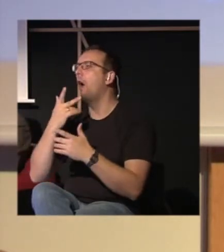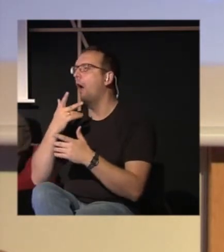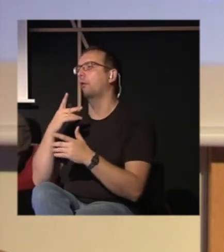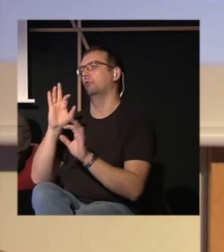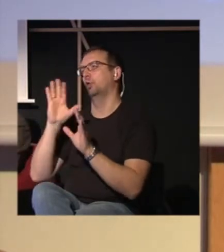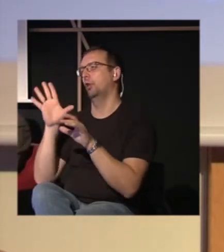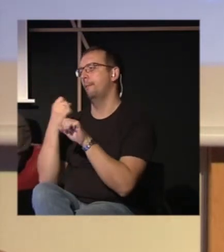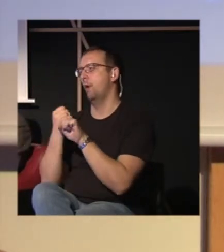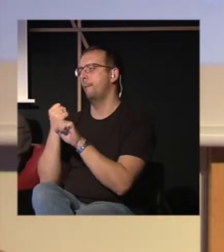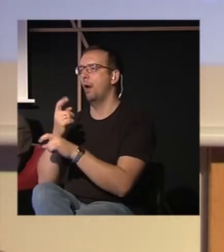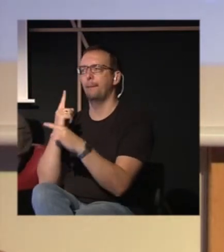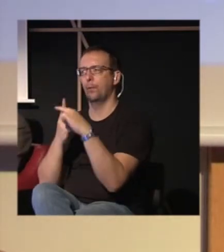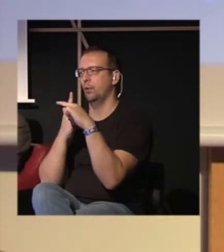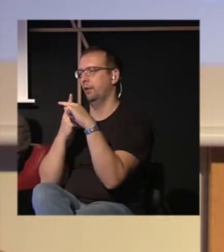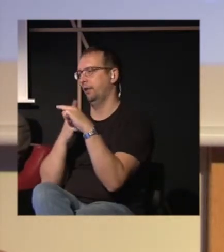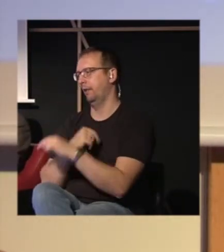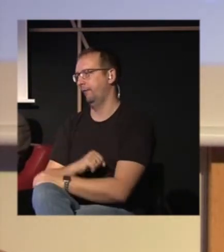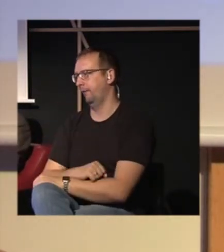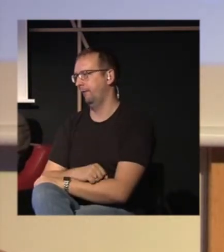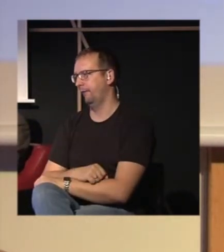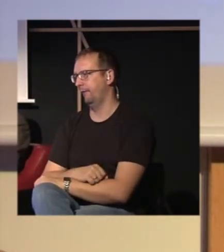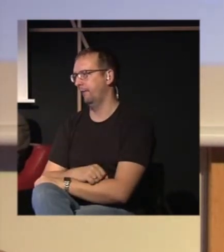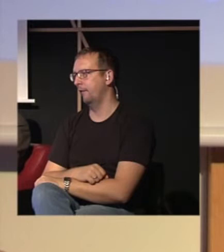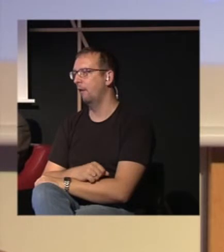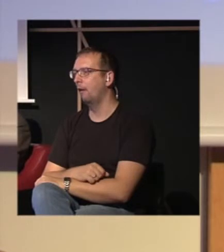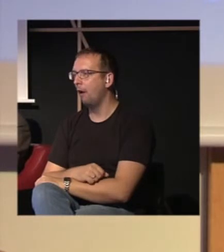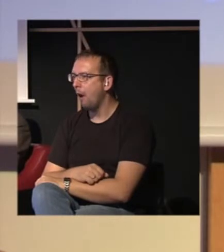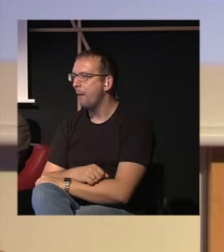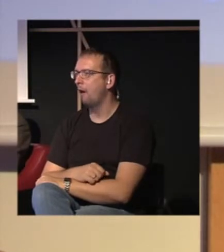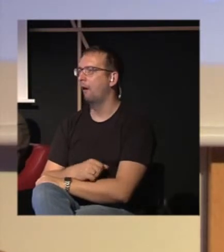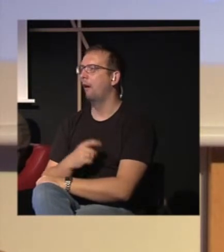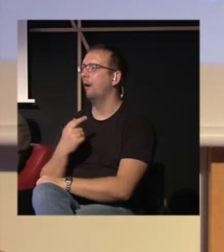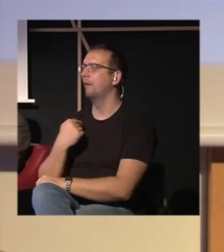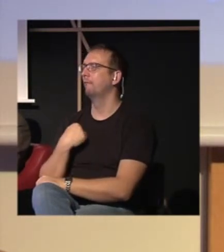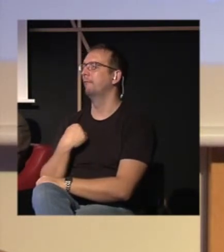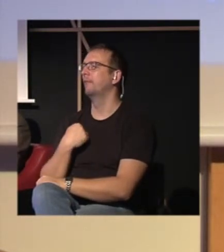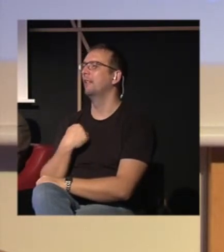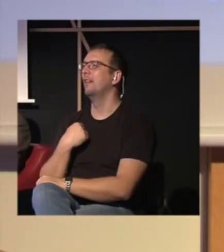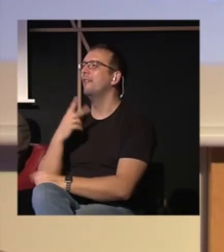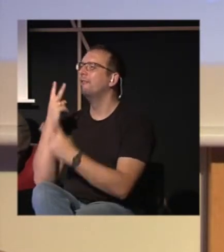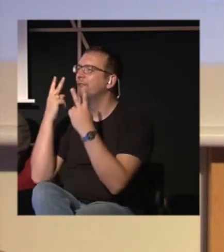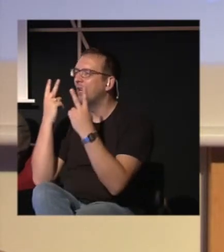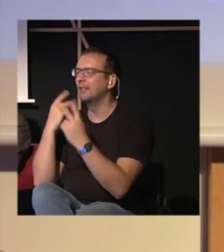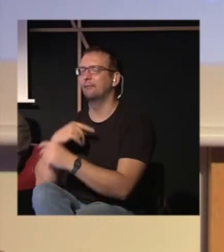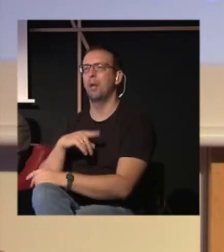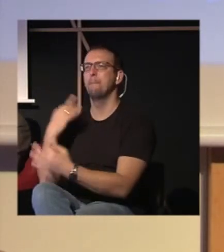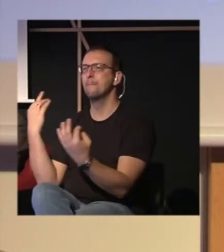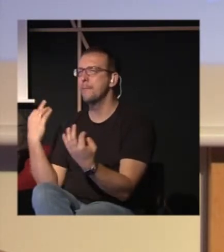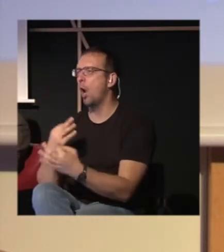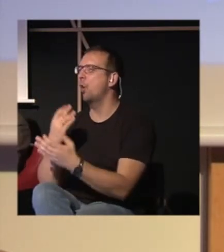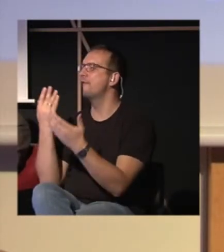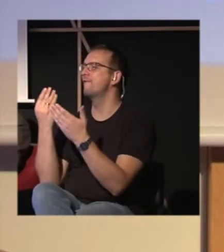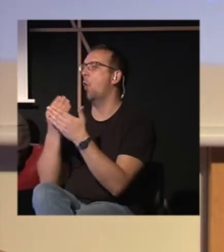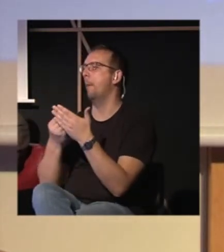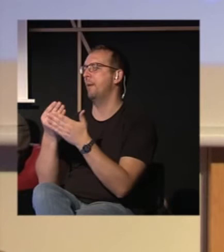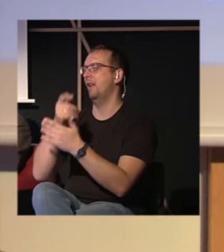have like role models, and this is not only a name of our program. We hope that our students, our participants in future can